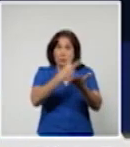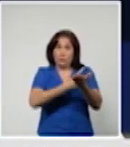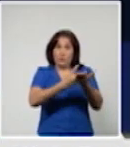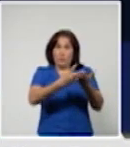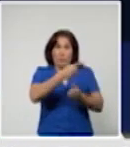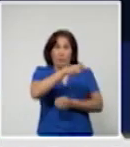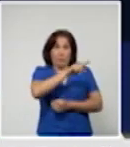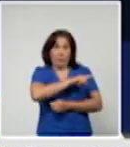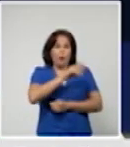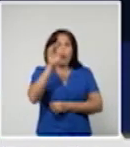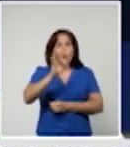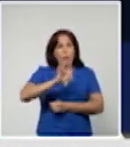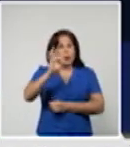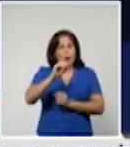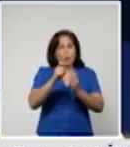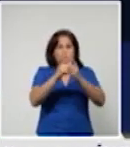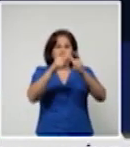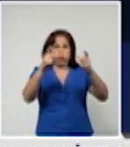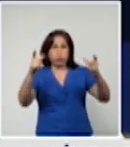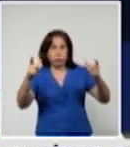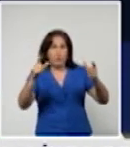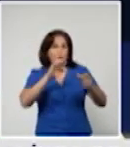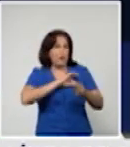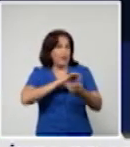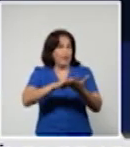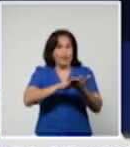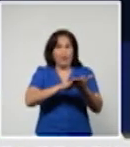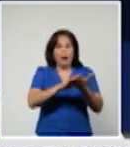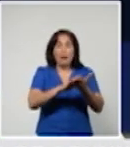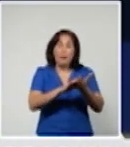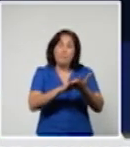cases yesterday, 11 are between 20 and